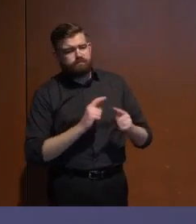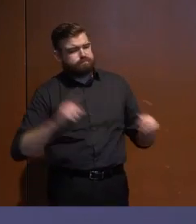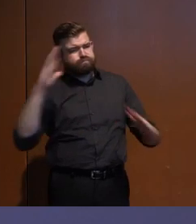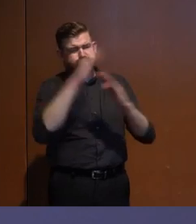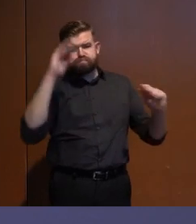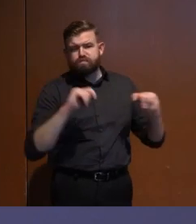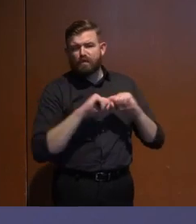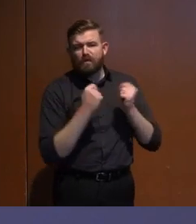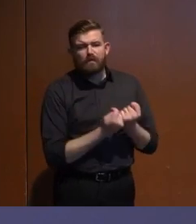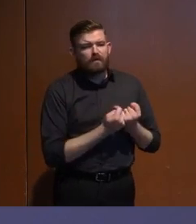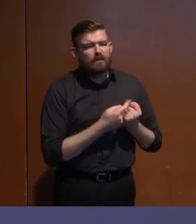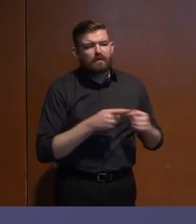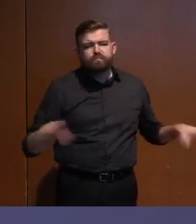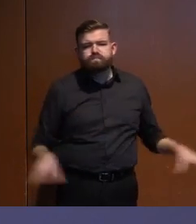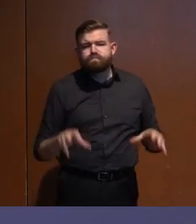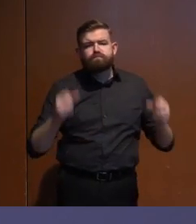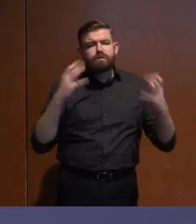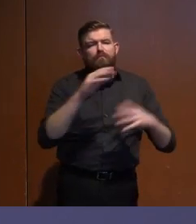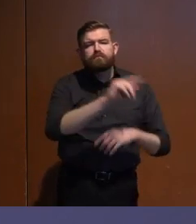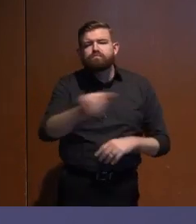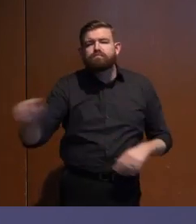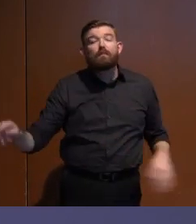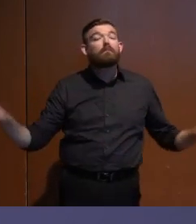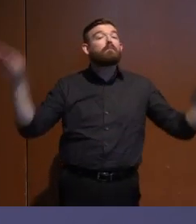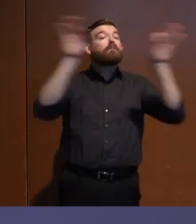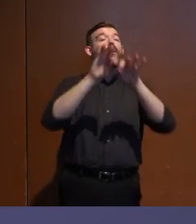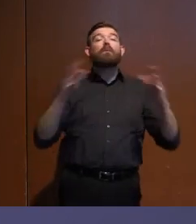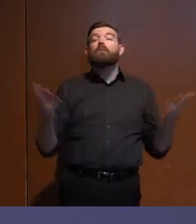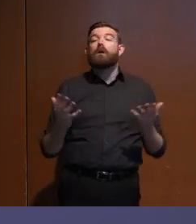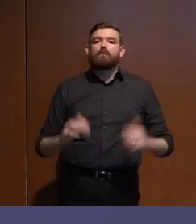none more so than helping us set up the all-encompassing